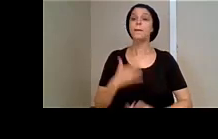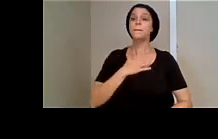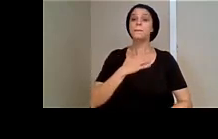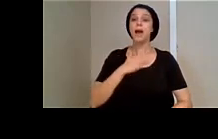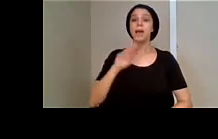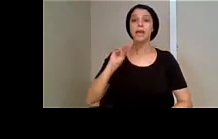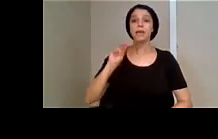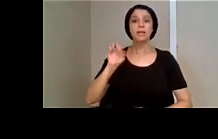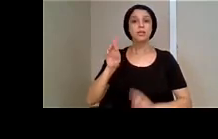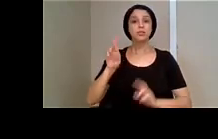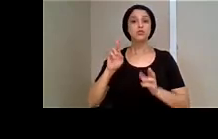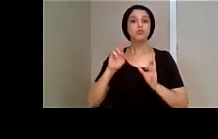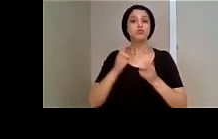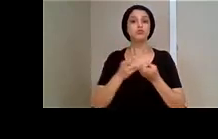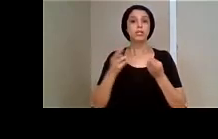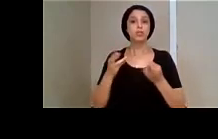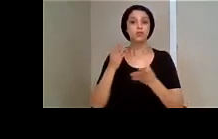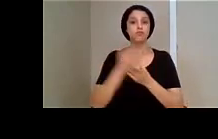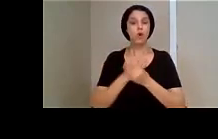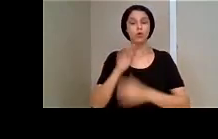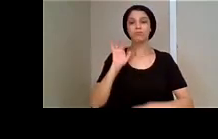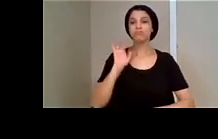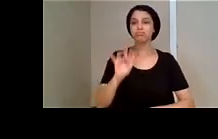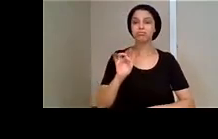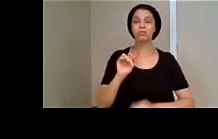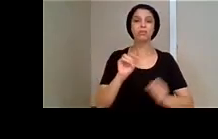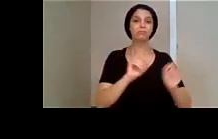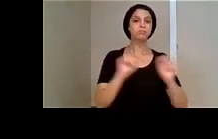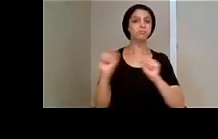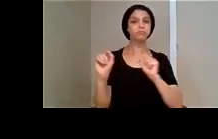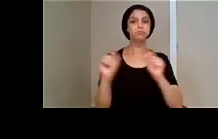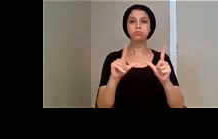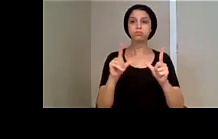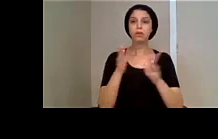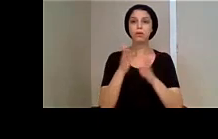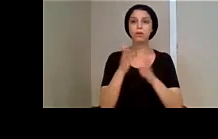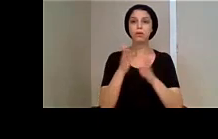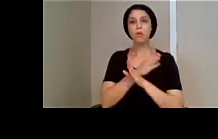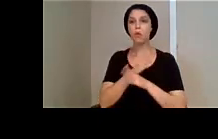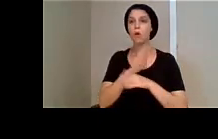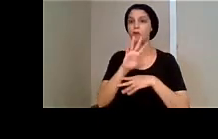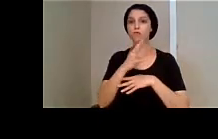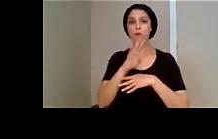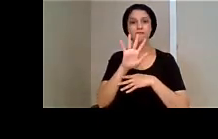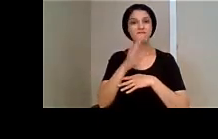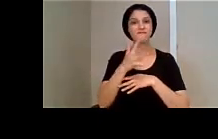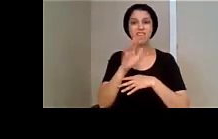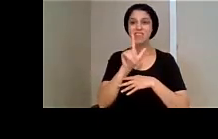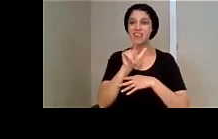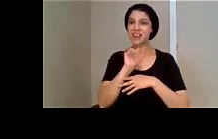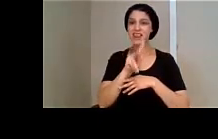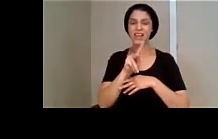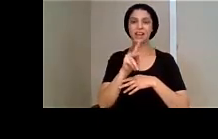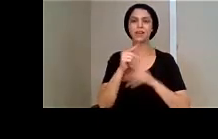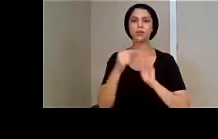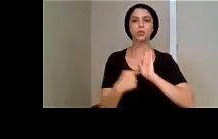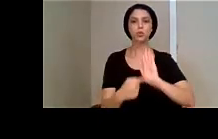MCPS Resources folder. They click on that, and then the fourth or fifth link is going to say myMCPS